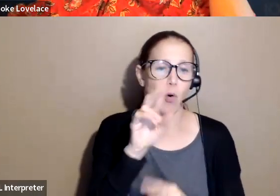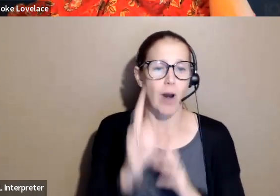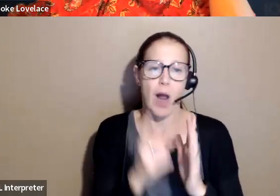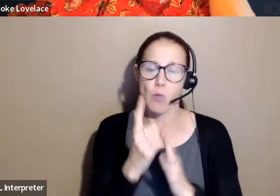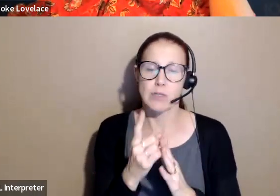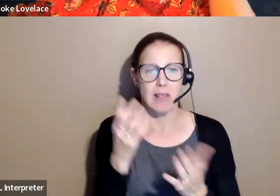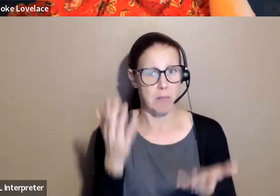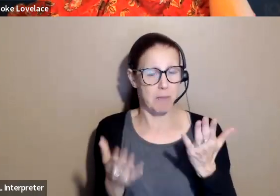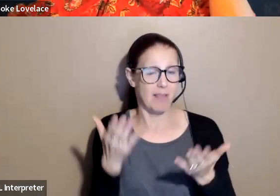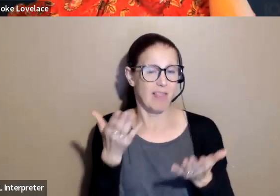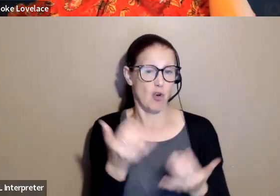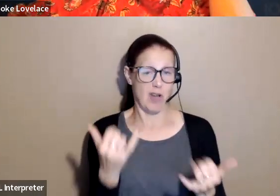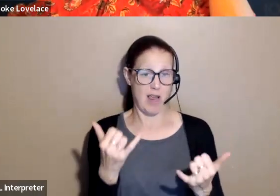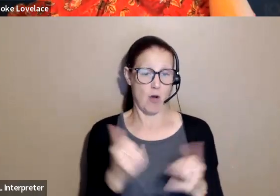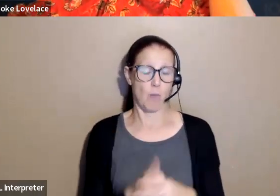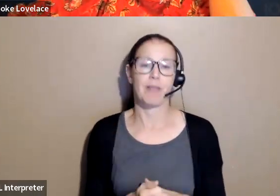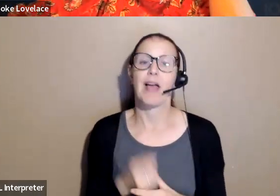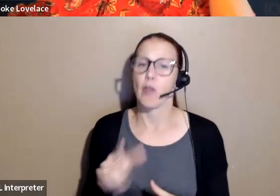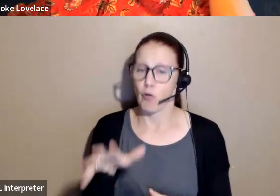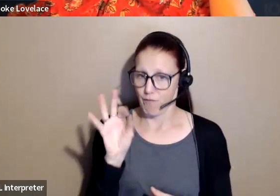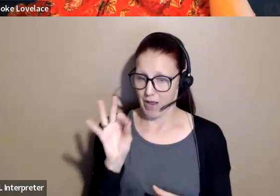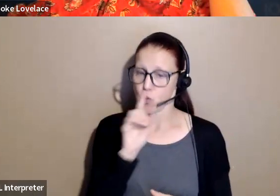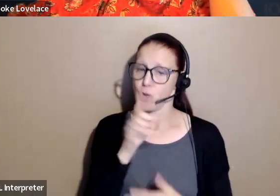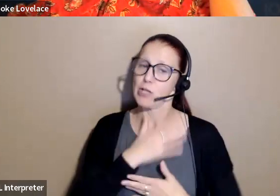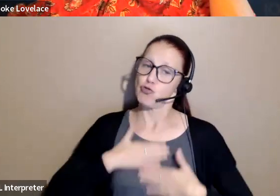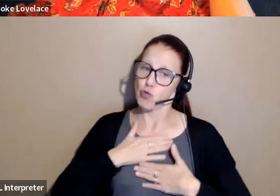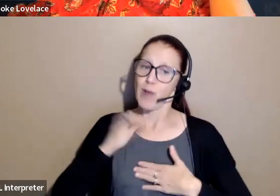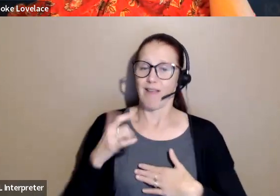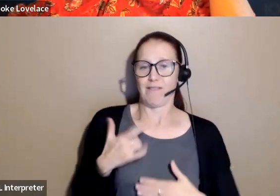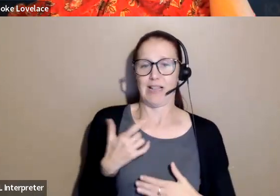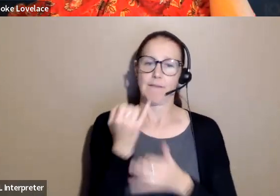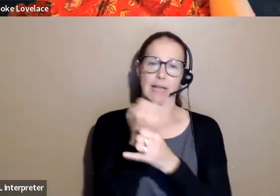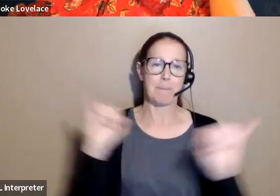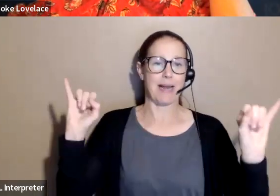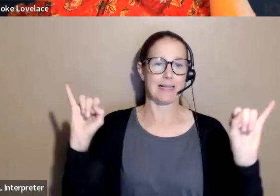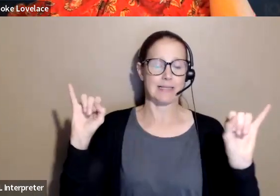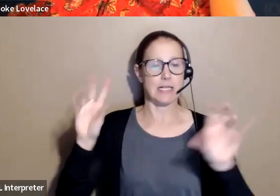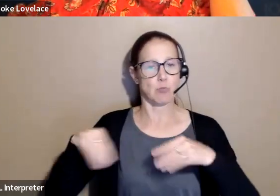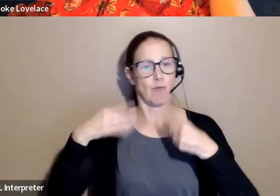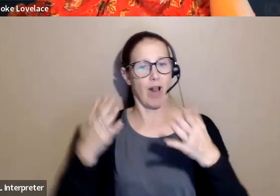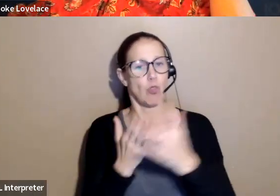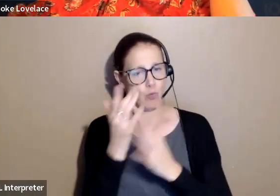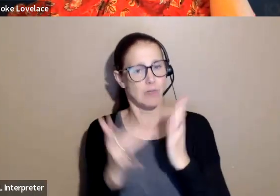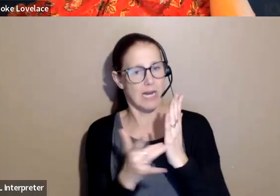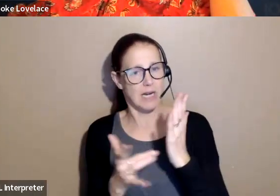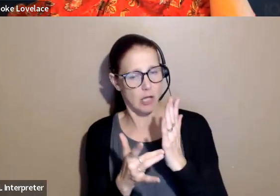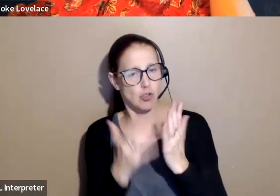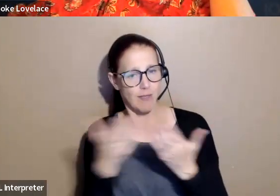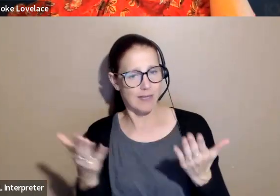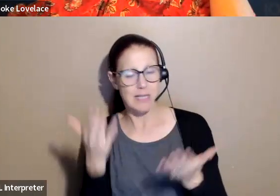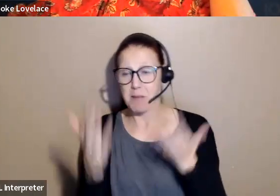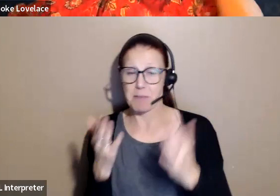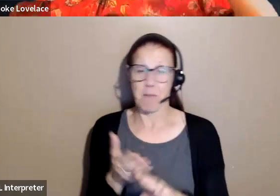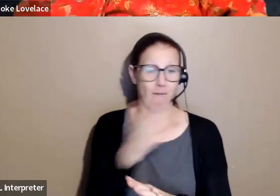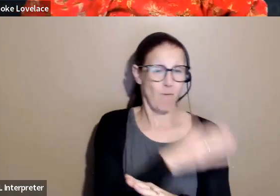there currently. And they're finding that they're really enjoying that sort of independence that is provided to these technology things that maybe haven't been